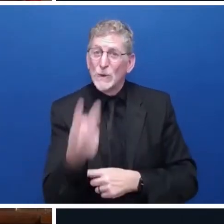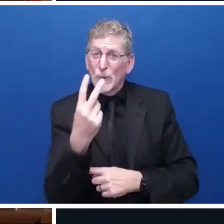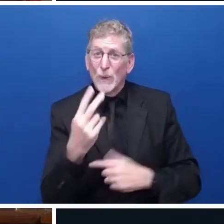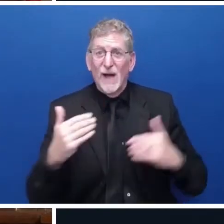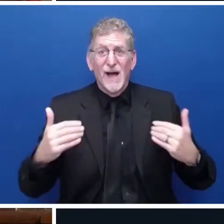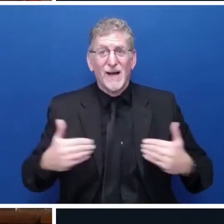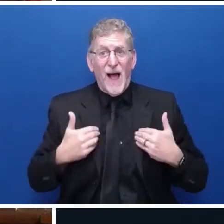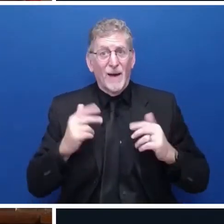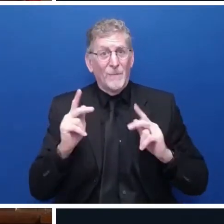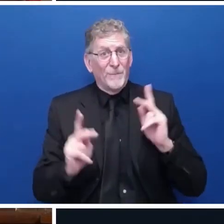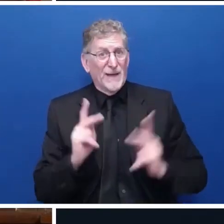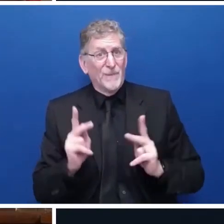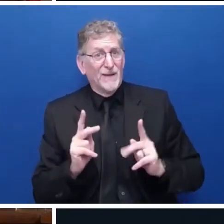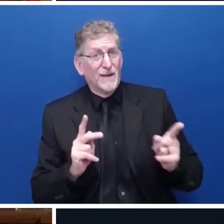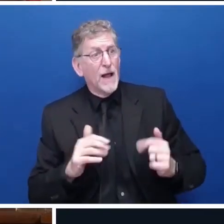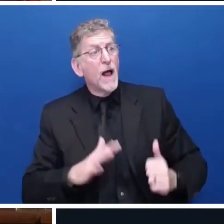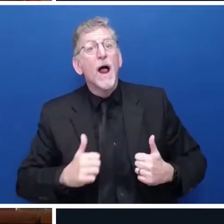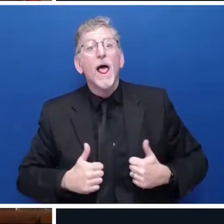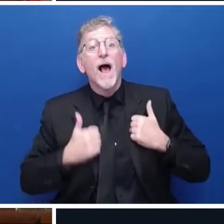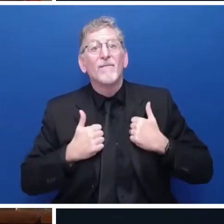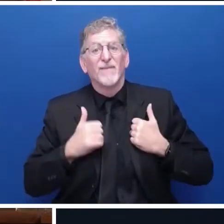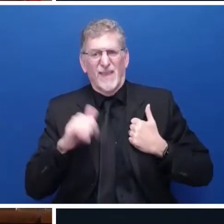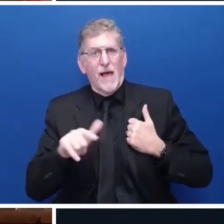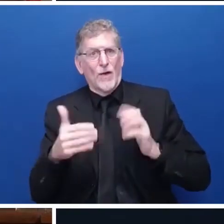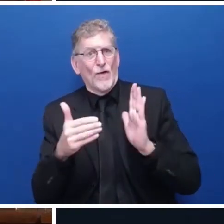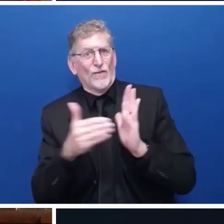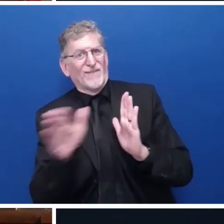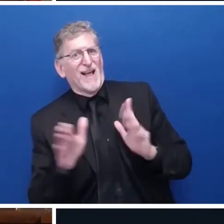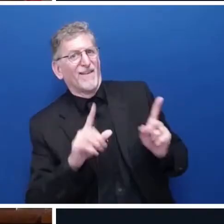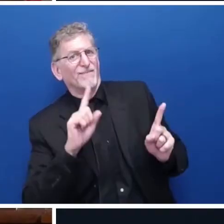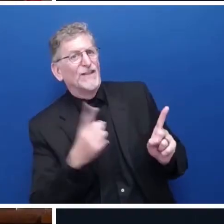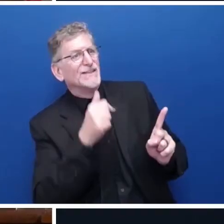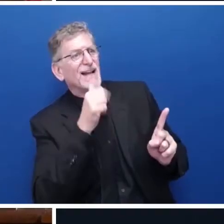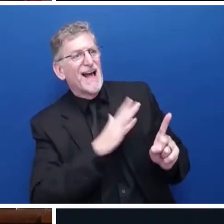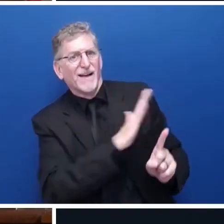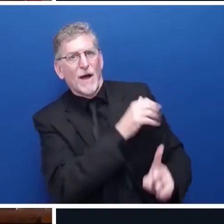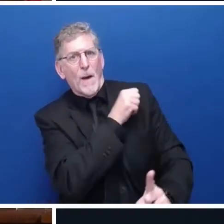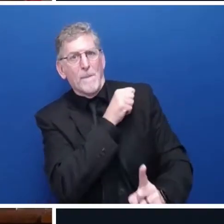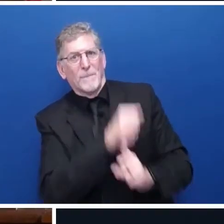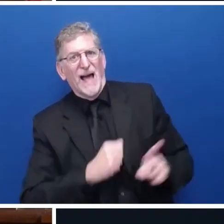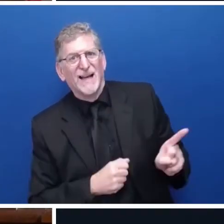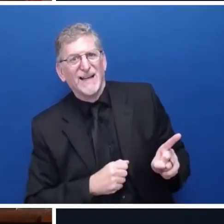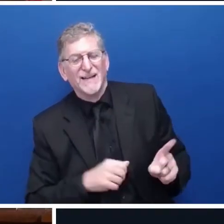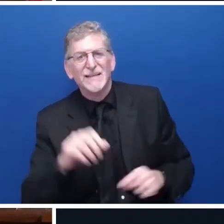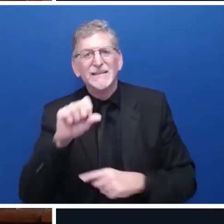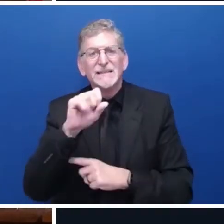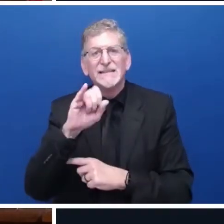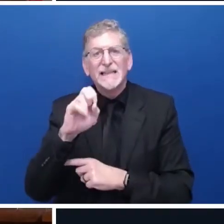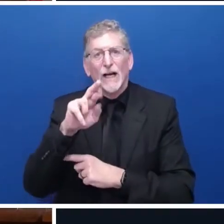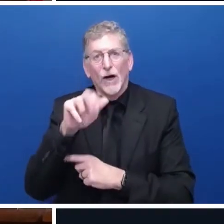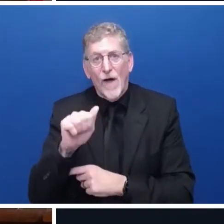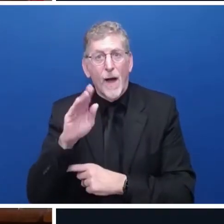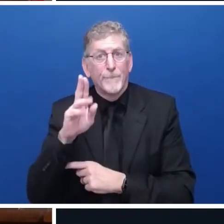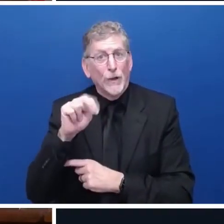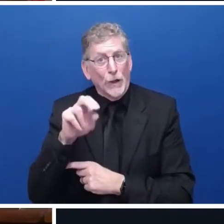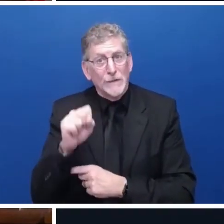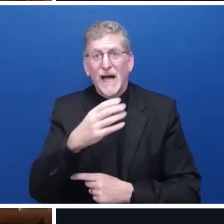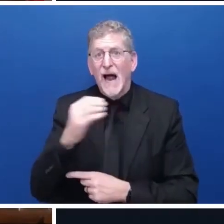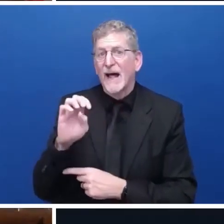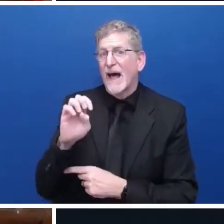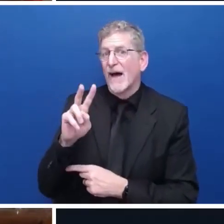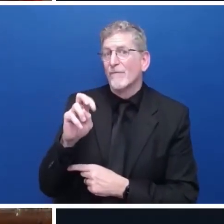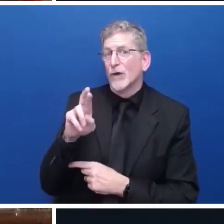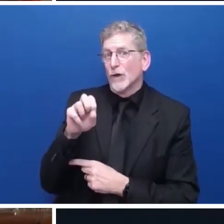Sierra Burns and Everest Nevermont. Thank you both, and Melania, thank you. I know how hard you worked on her. Thank you